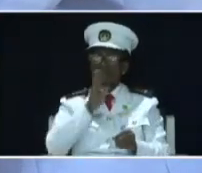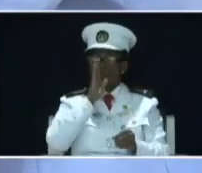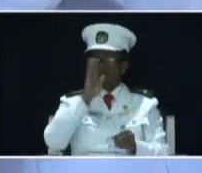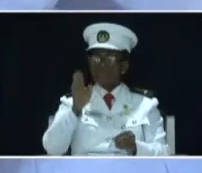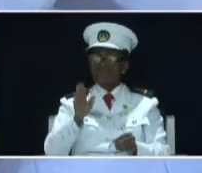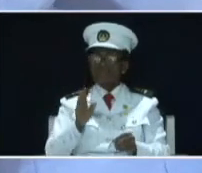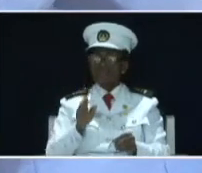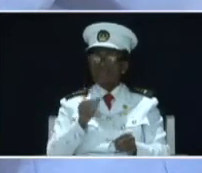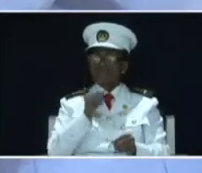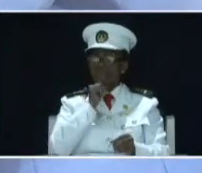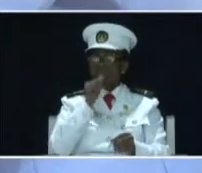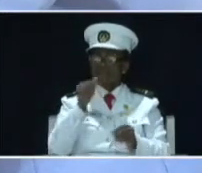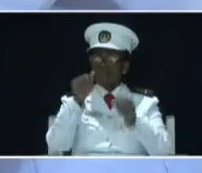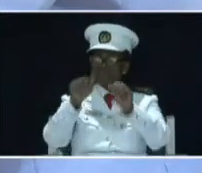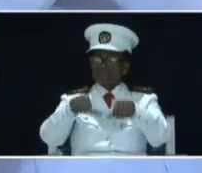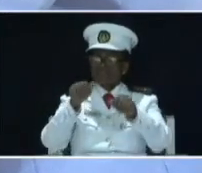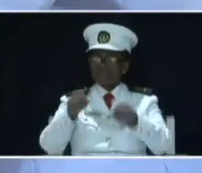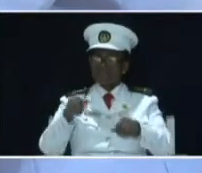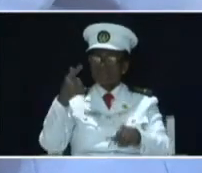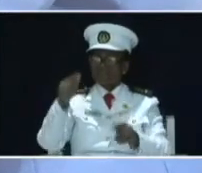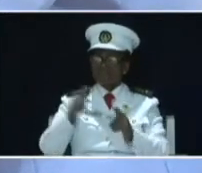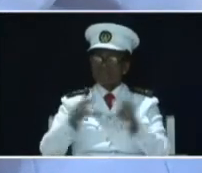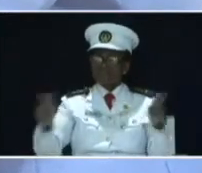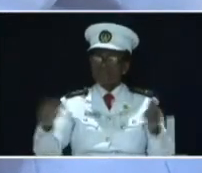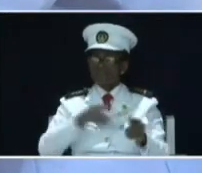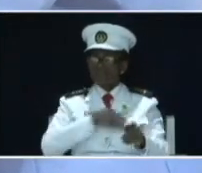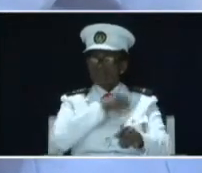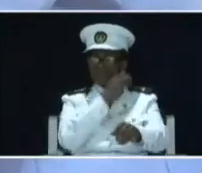the great and mighty consuming fire,